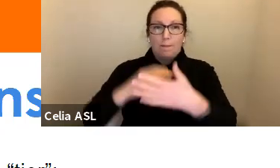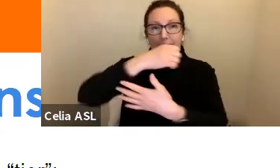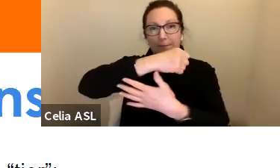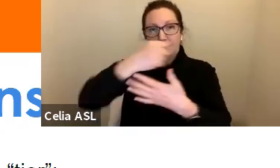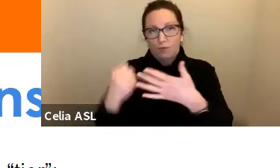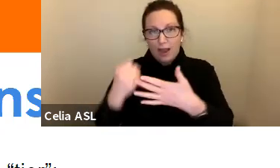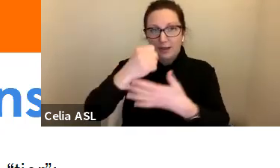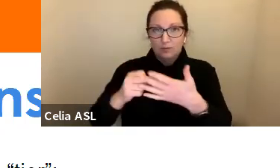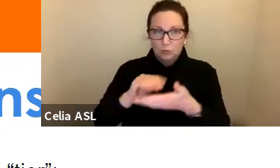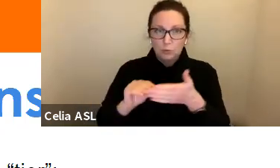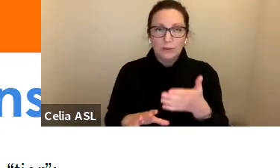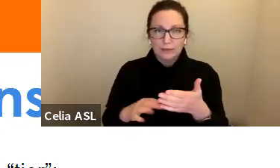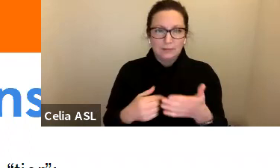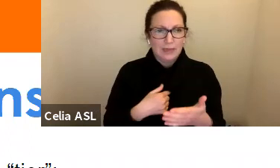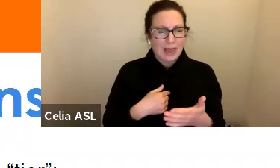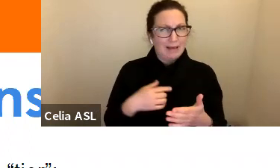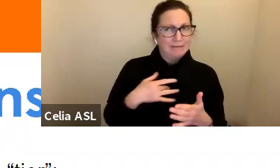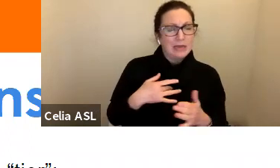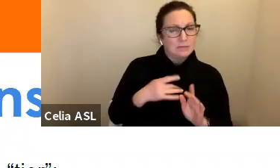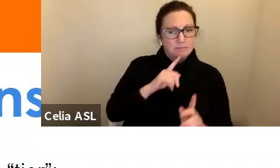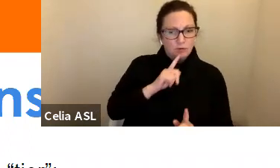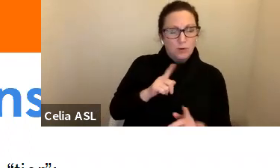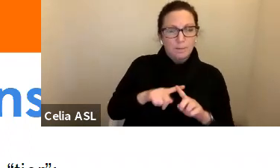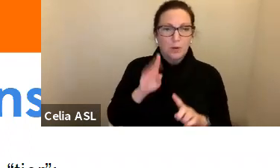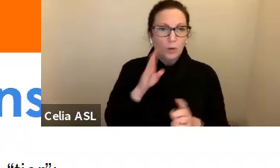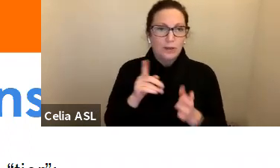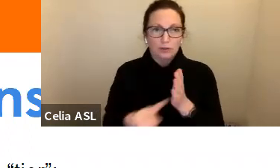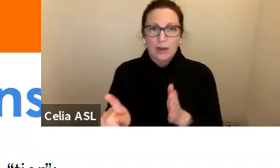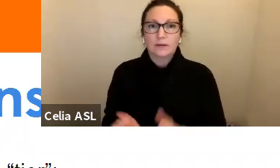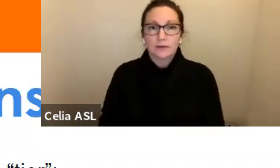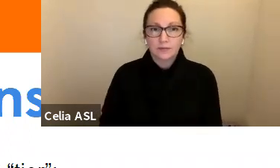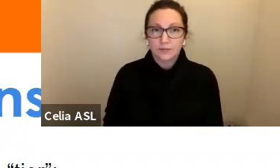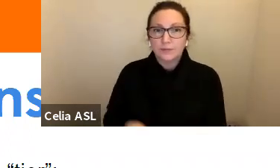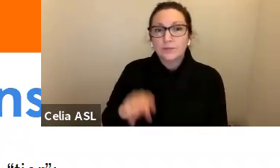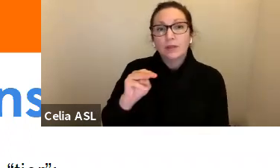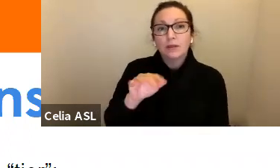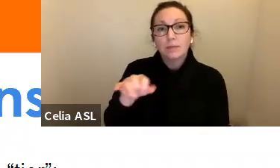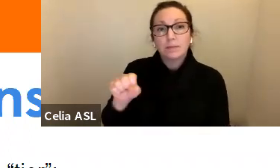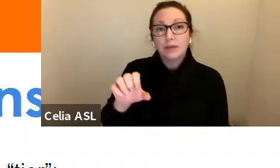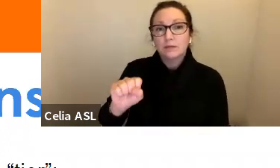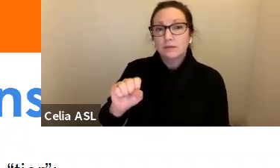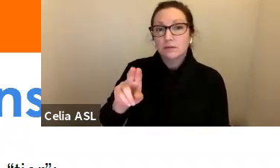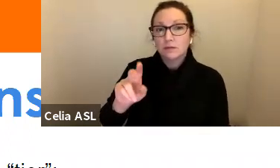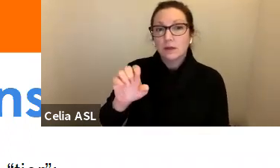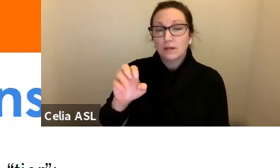100% certain on that. So we'll get confirmation